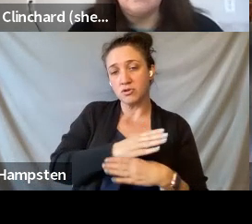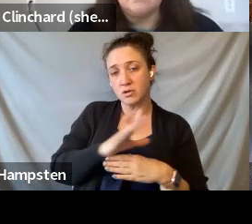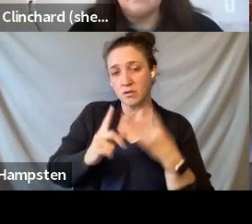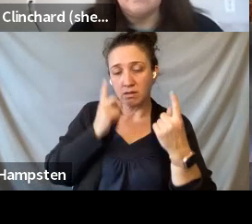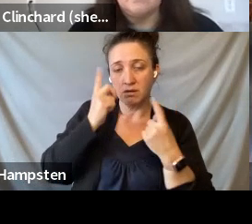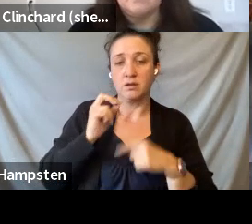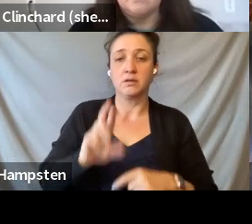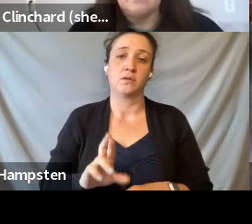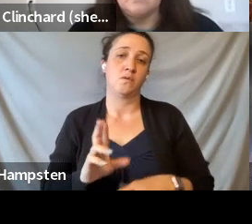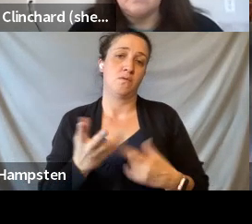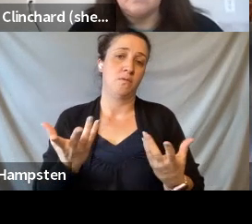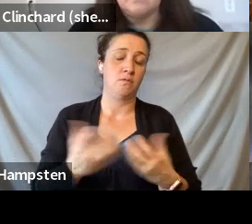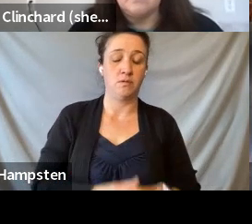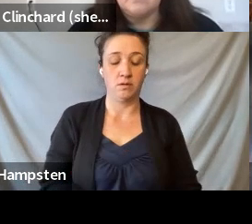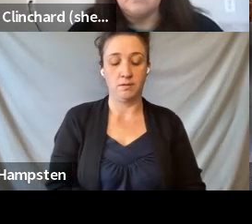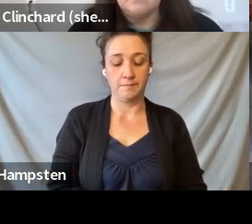or